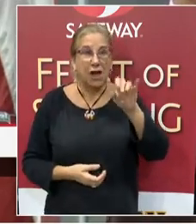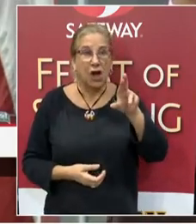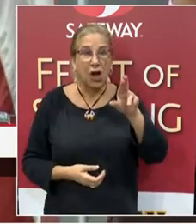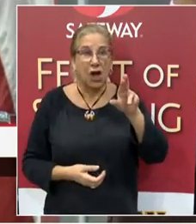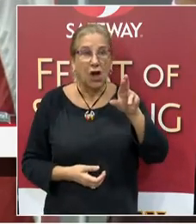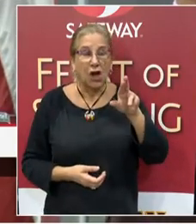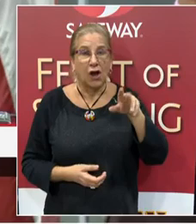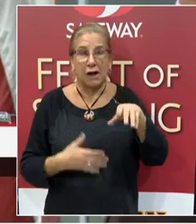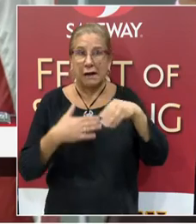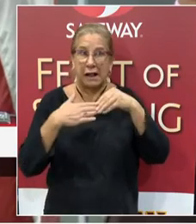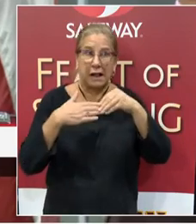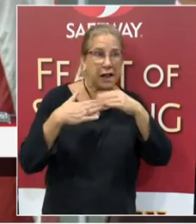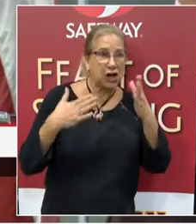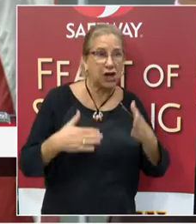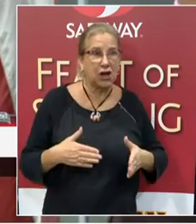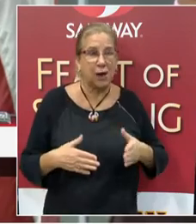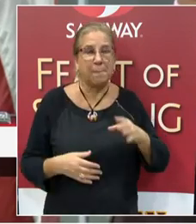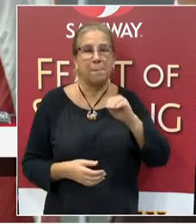Bowser,